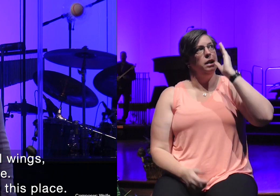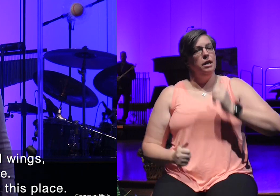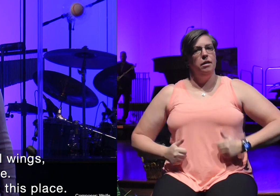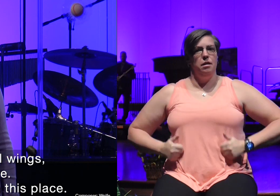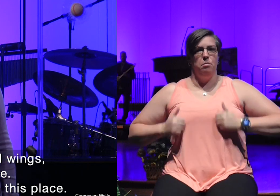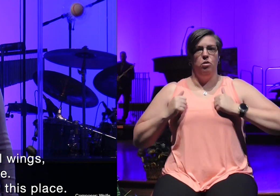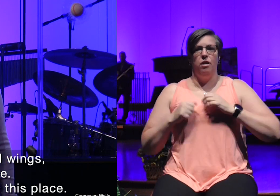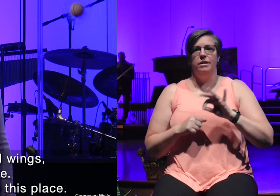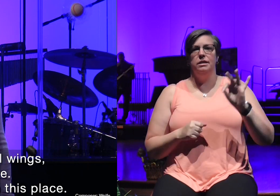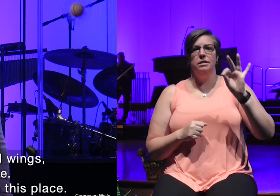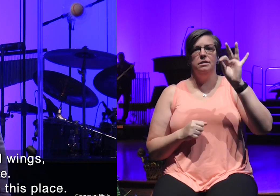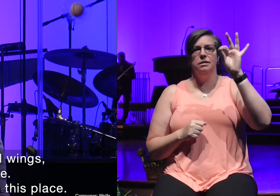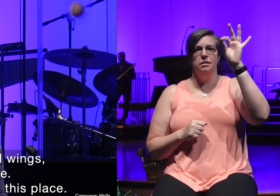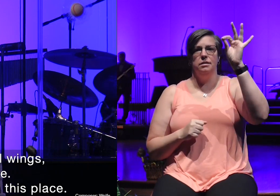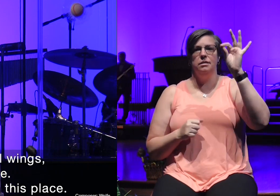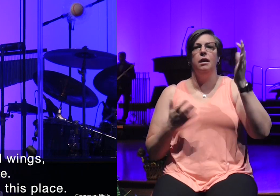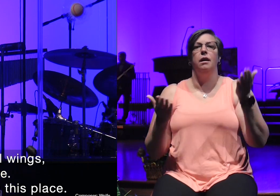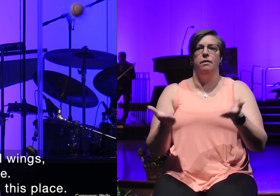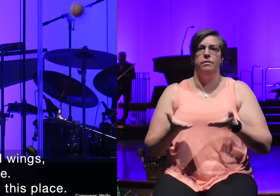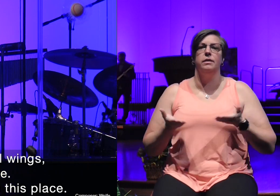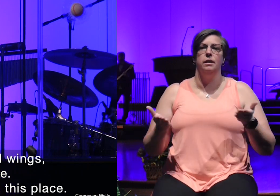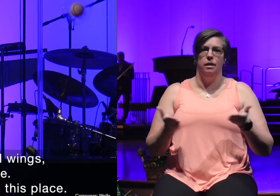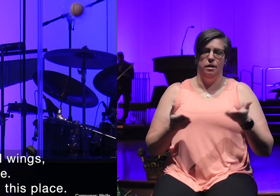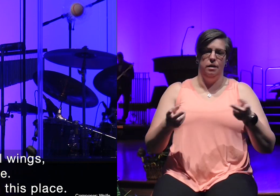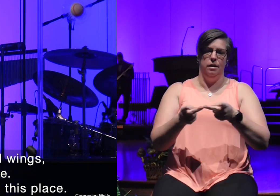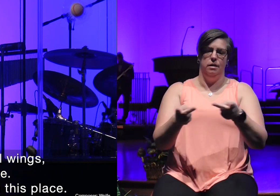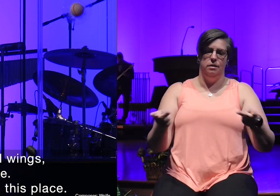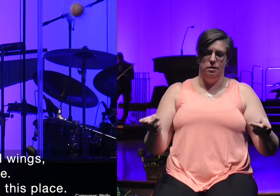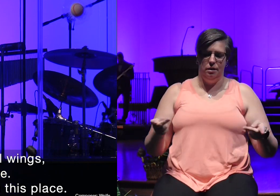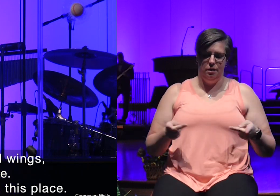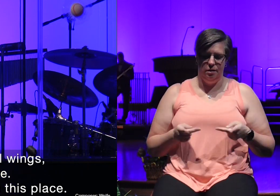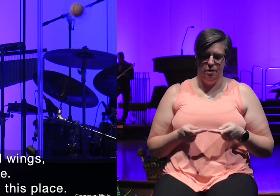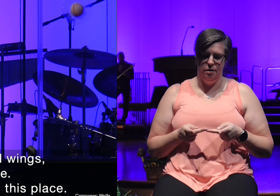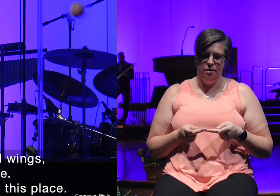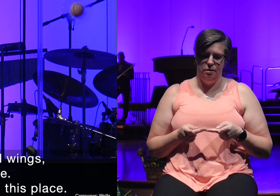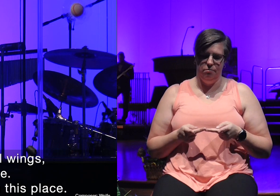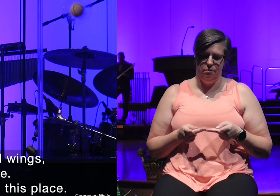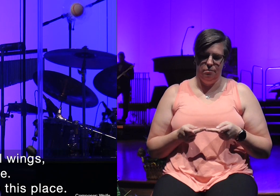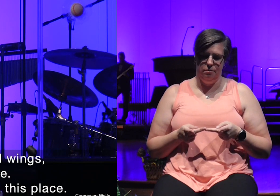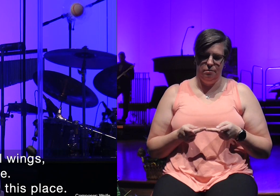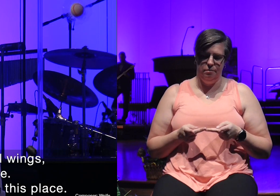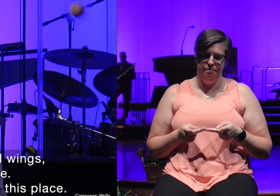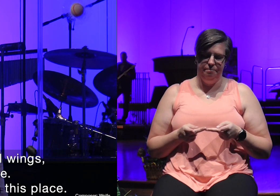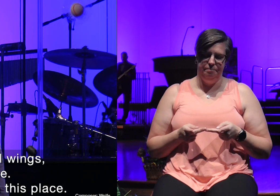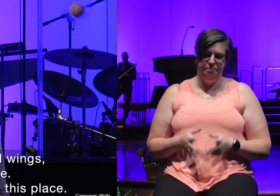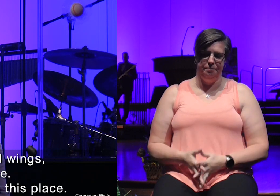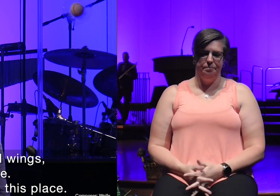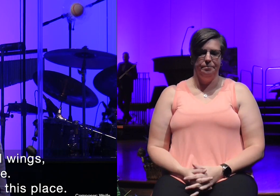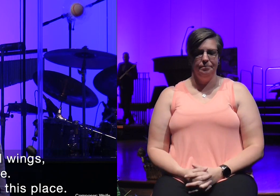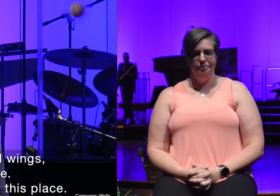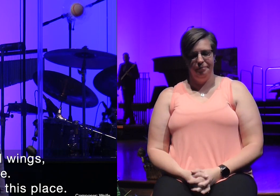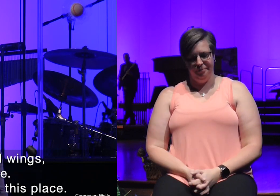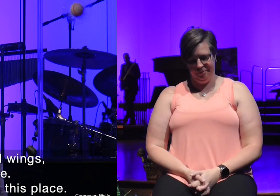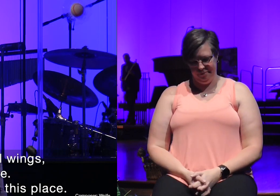Surely the presence of God is in this place.